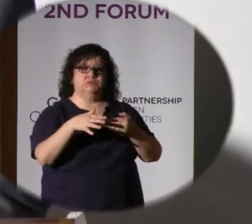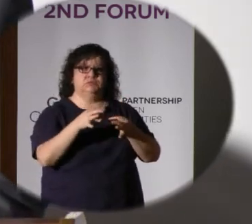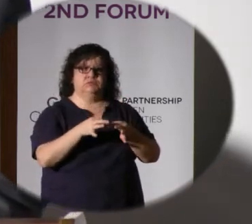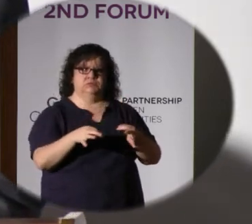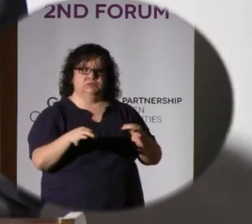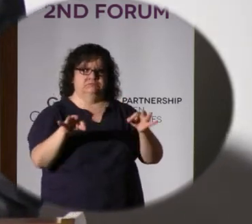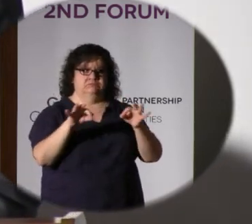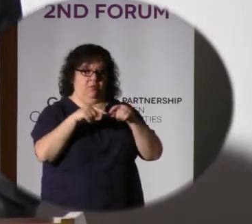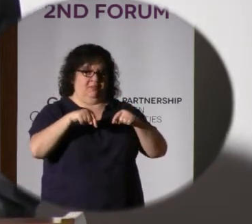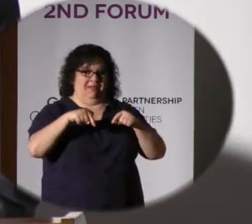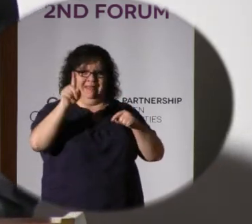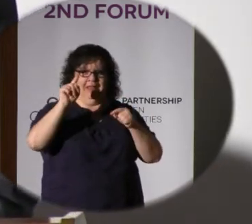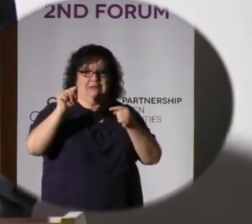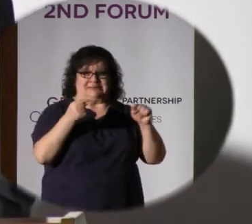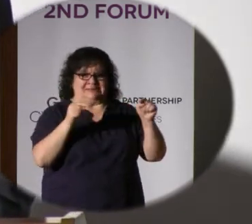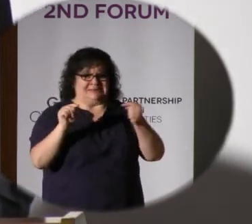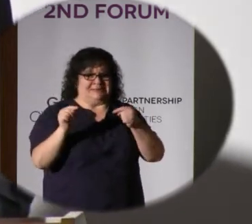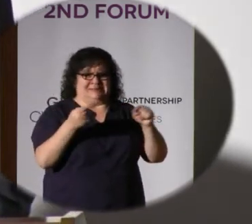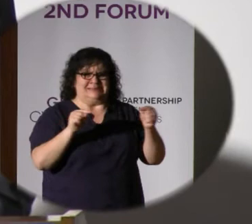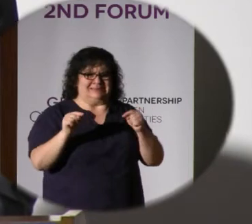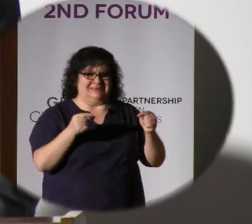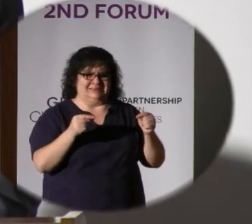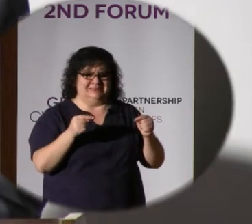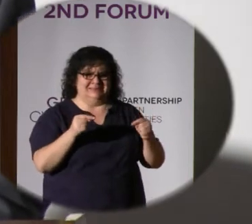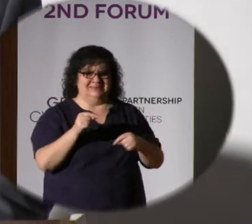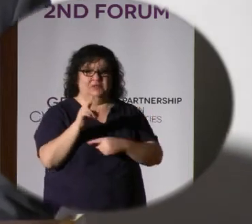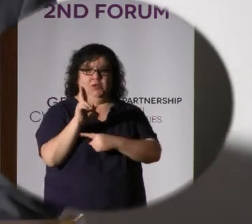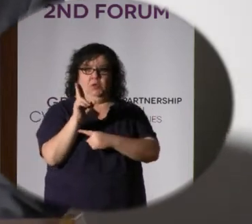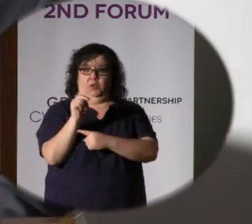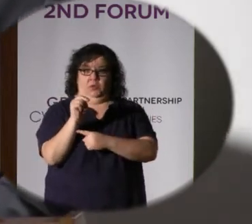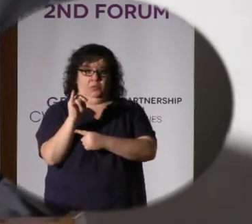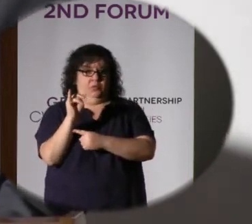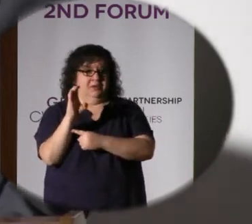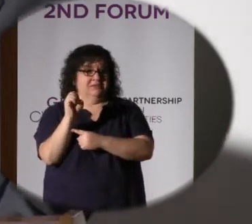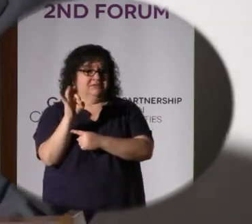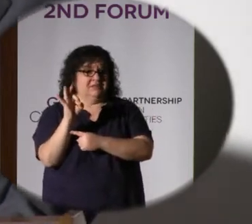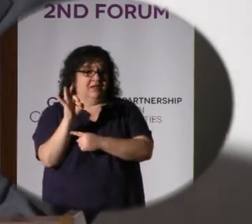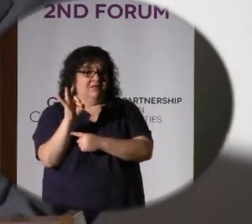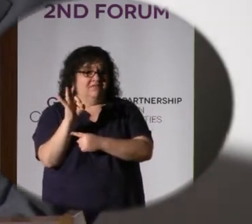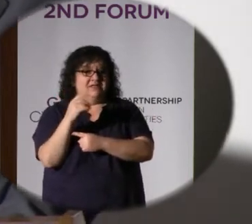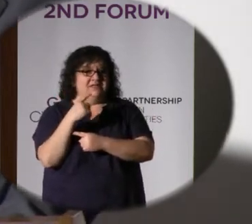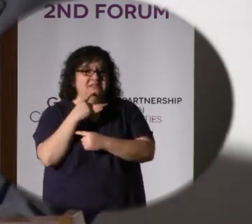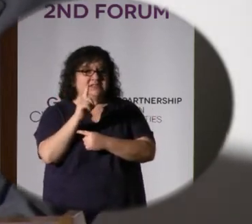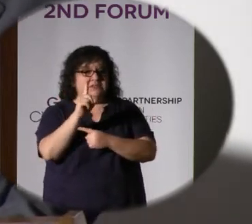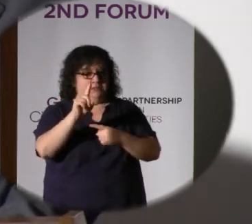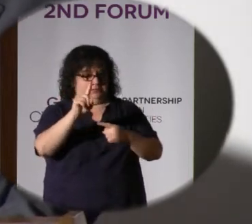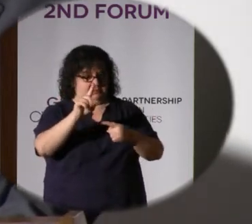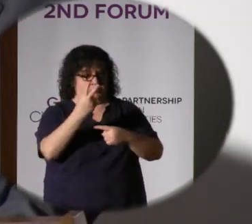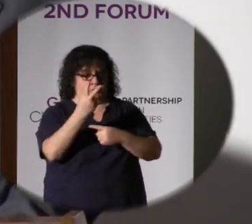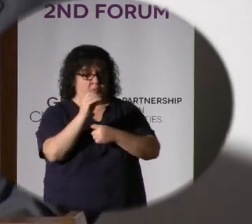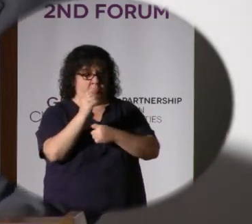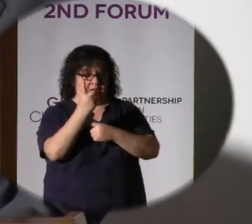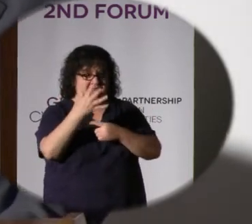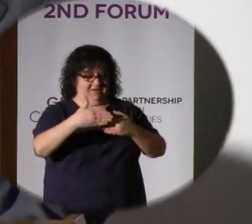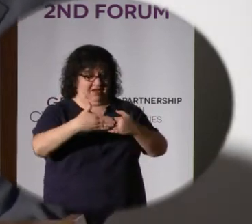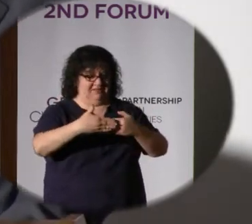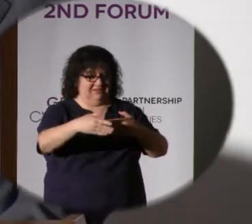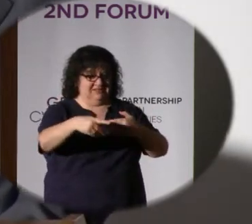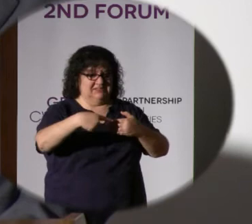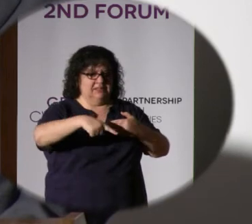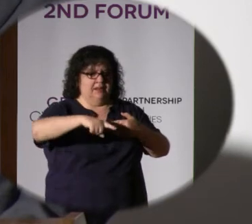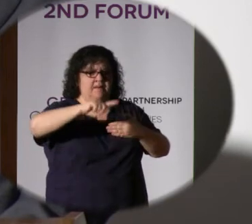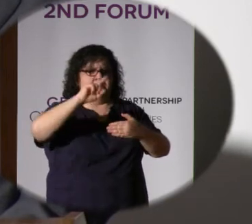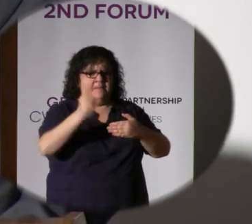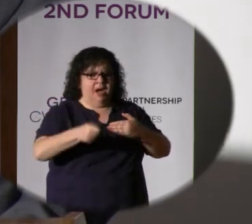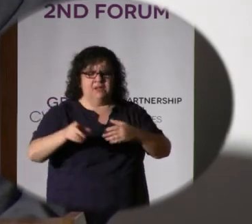post-2015 agenda discussions to the rights of the people with disabilities, including through